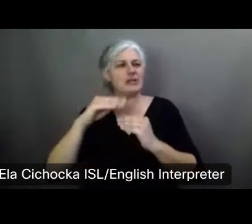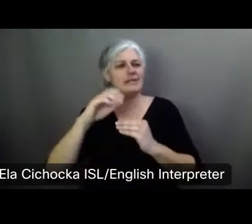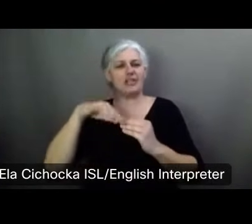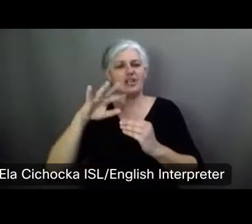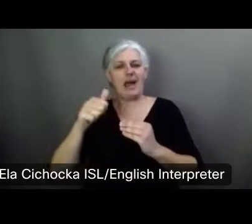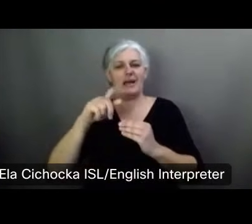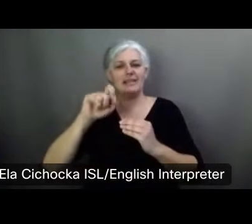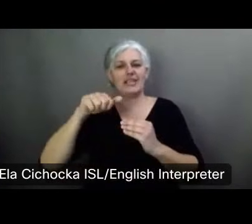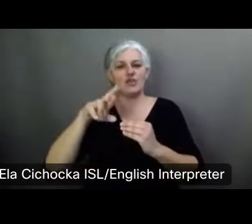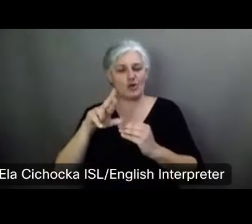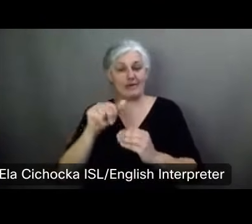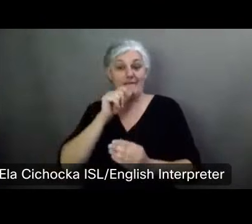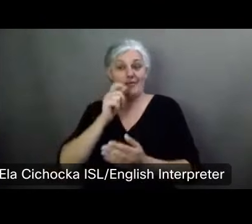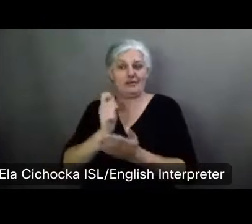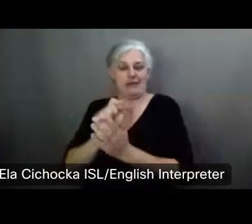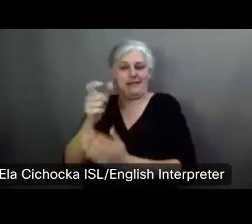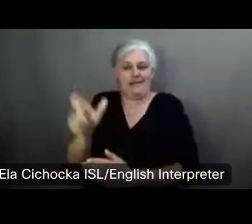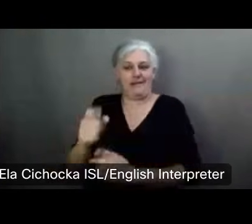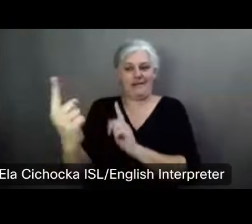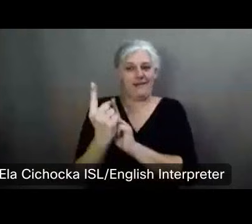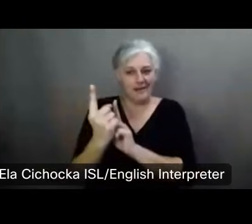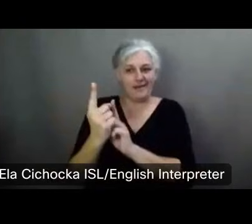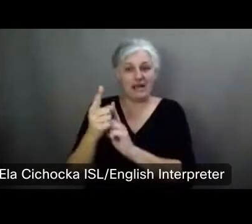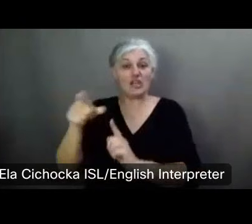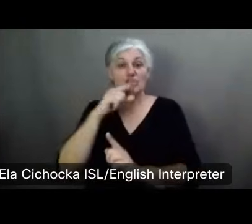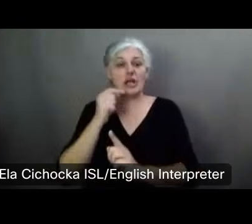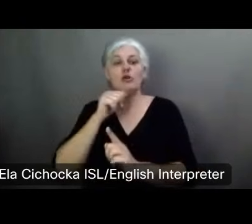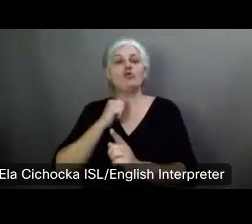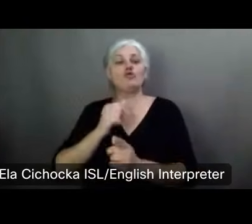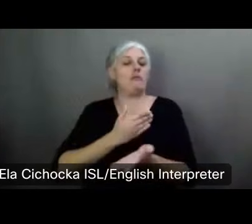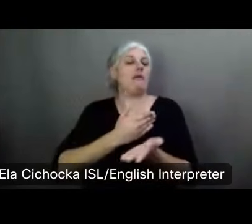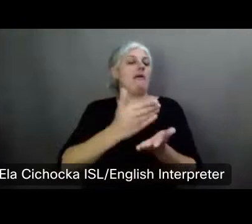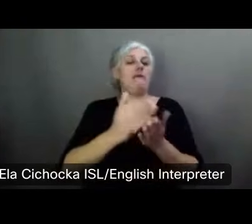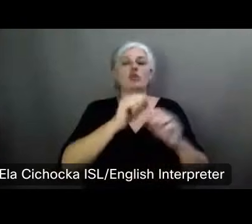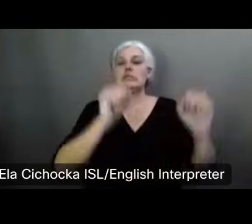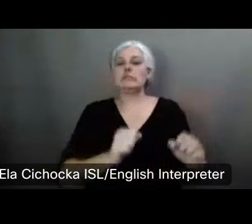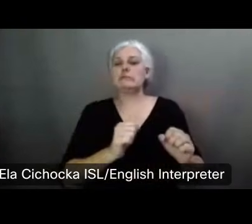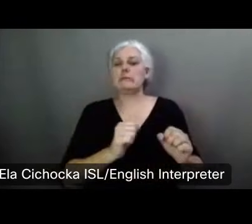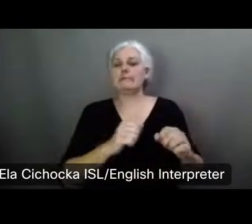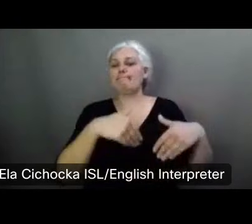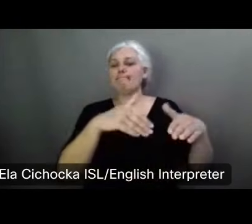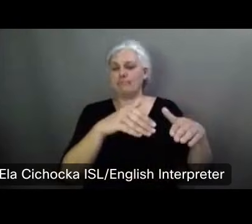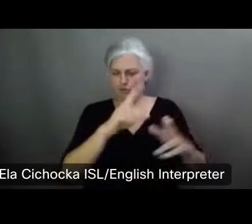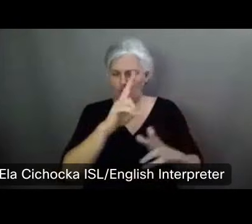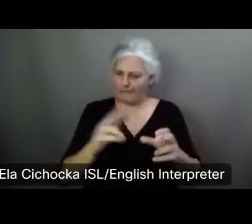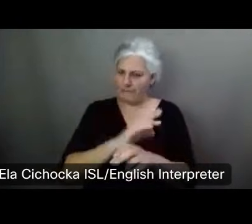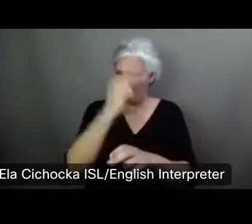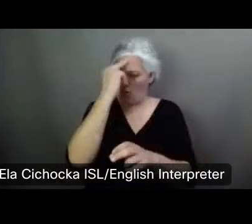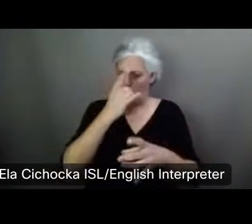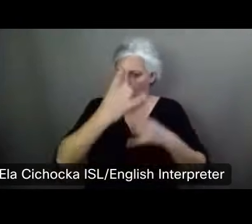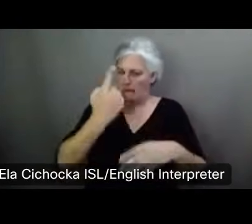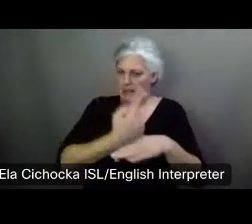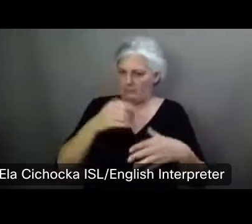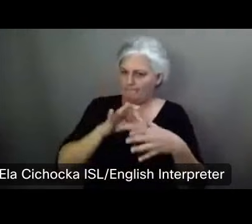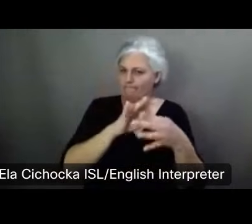the first time I ever met her, and I said no one should be abandoned to a system that they don't understand. So it's really, I've just got